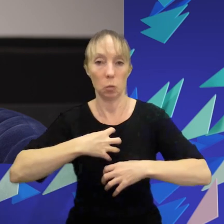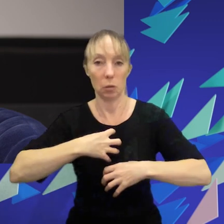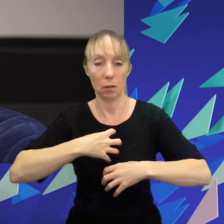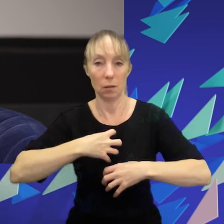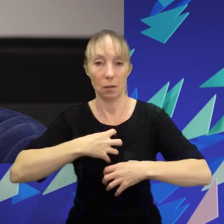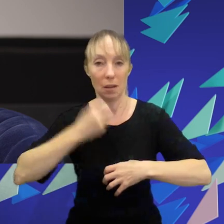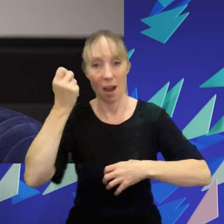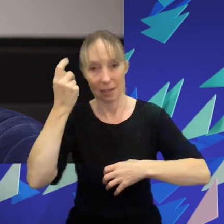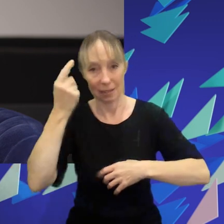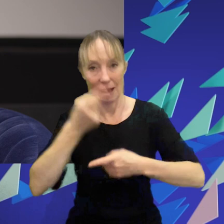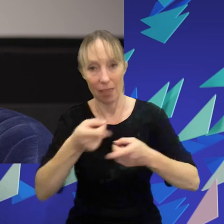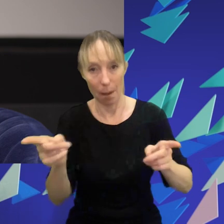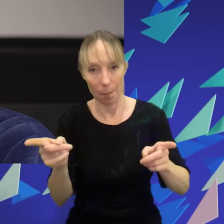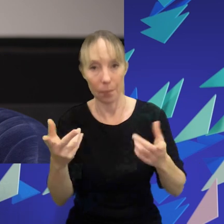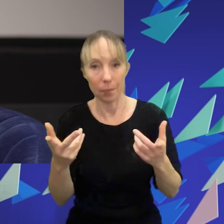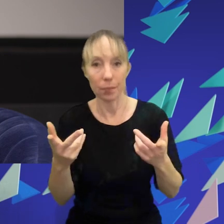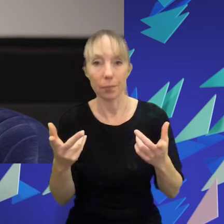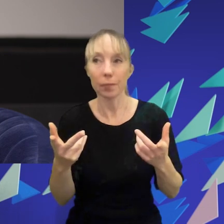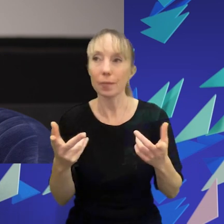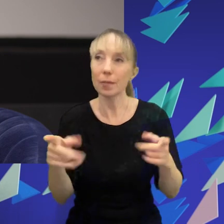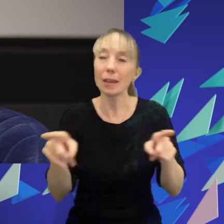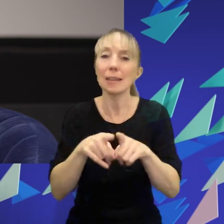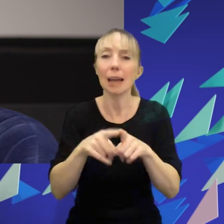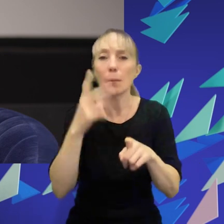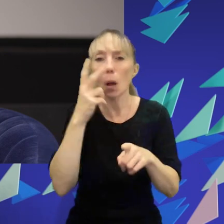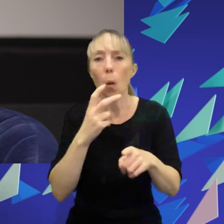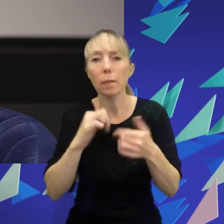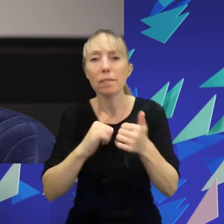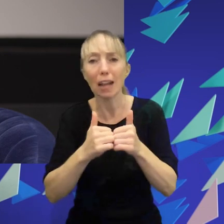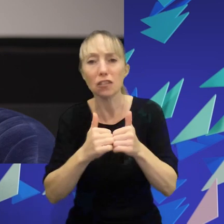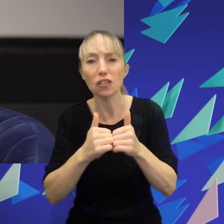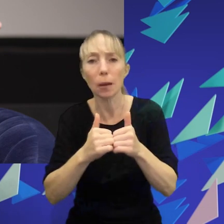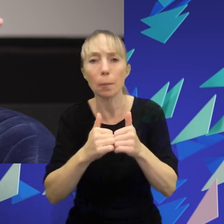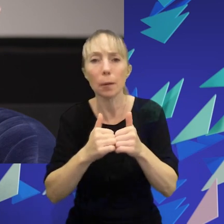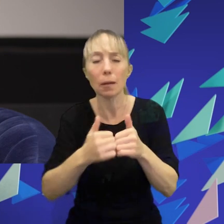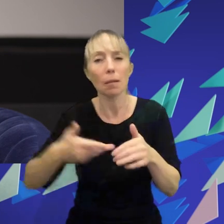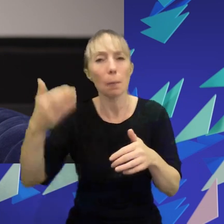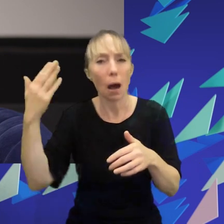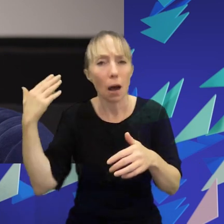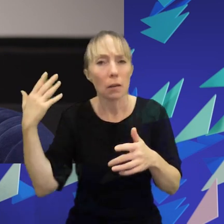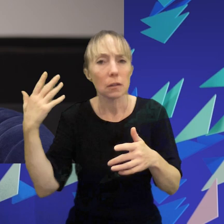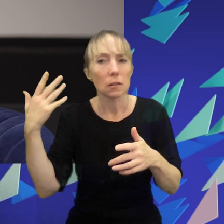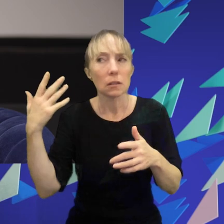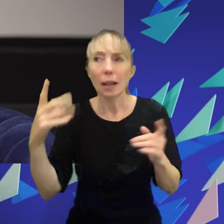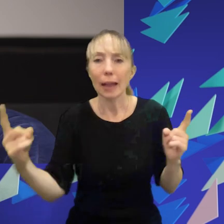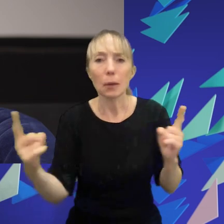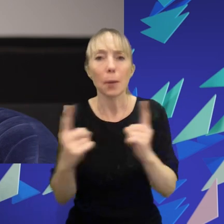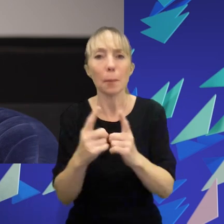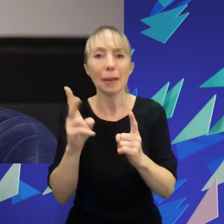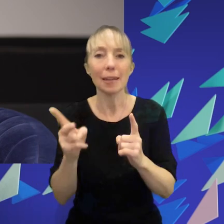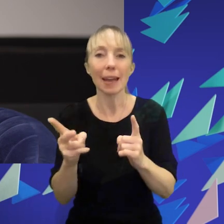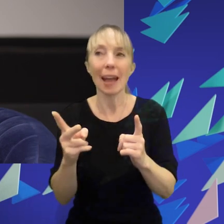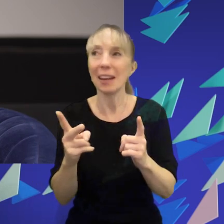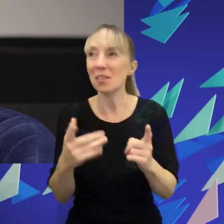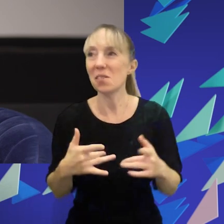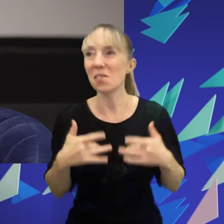exactly. And again, like an old friendship that was in a pause, you reunite again and you feel again